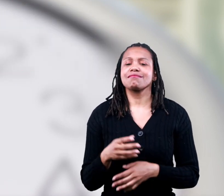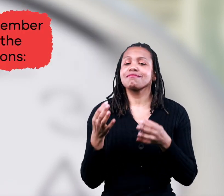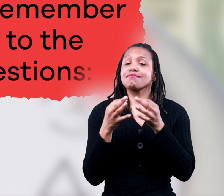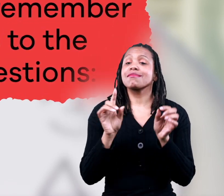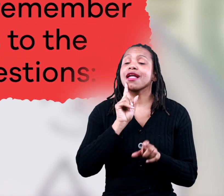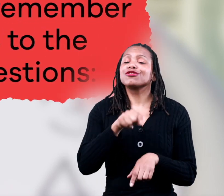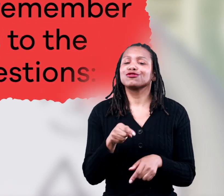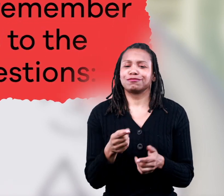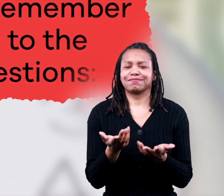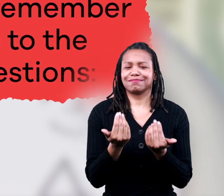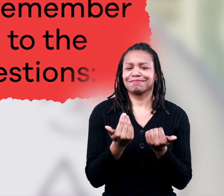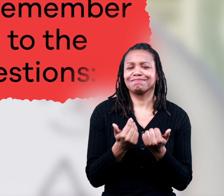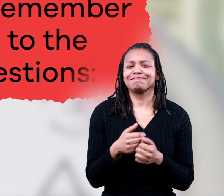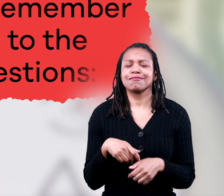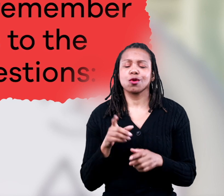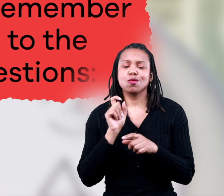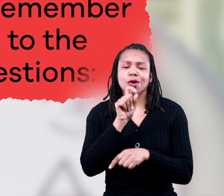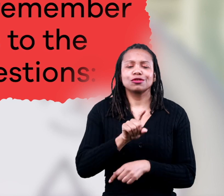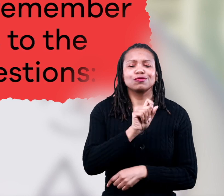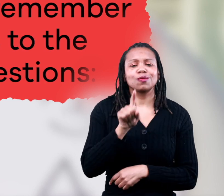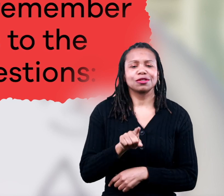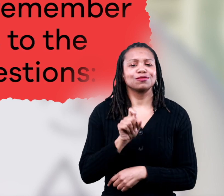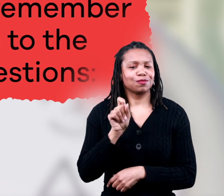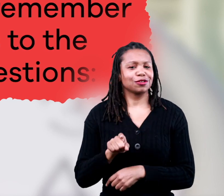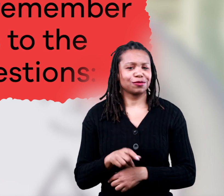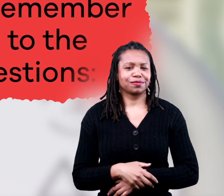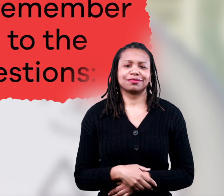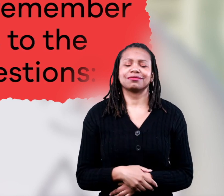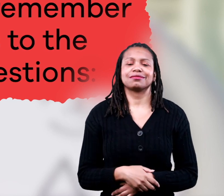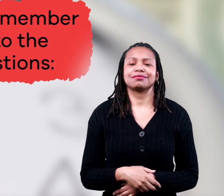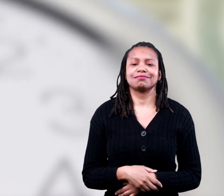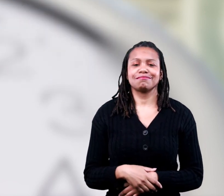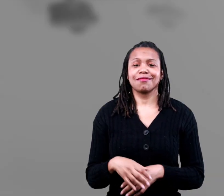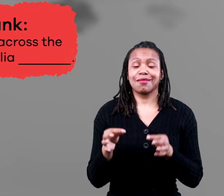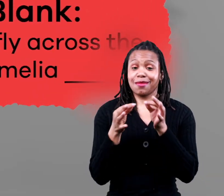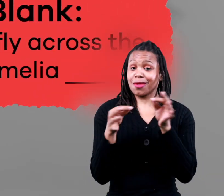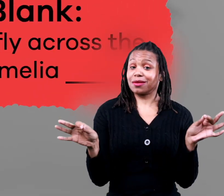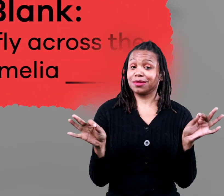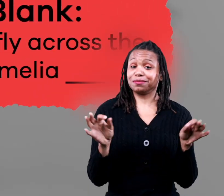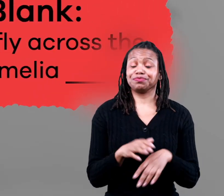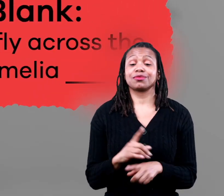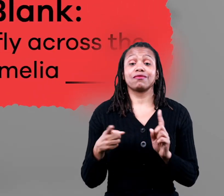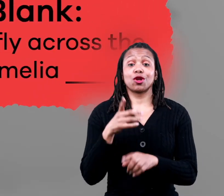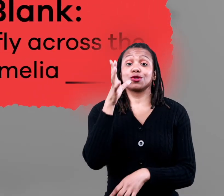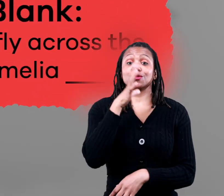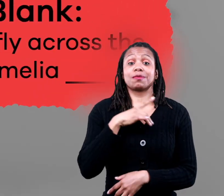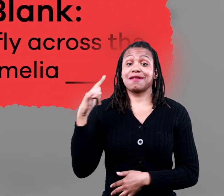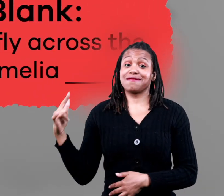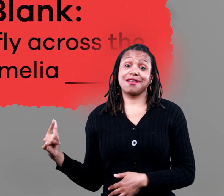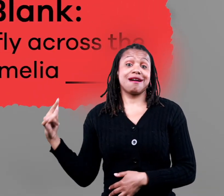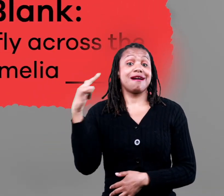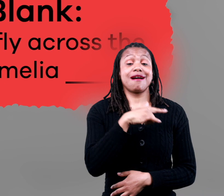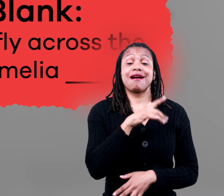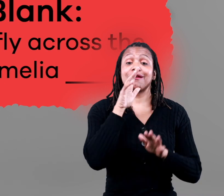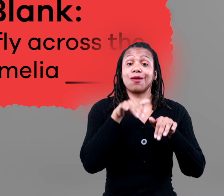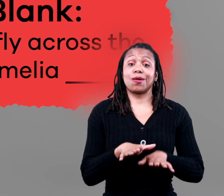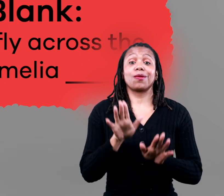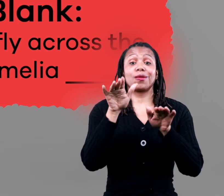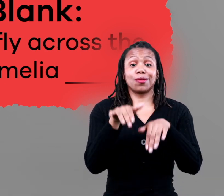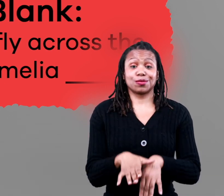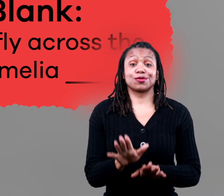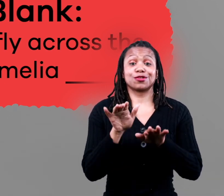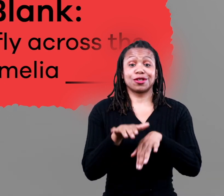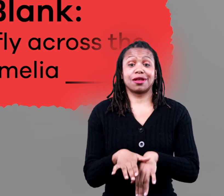far, see if you can remember the answers to the following questions. Fill in the blank. The first woman to